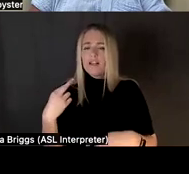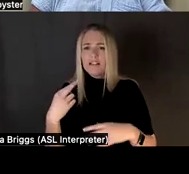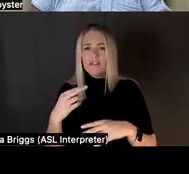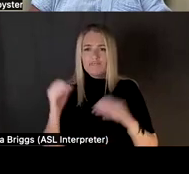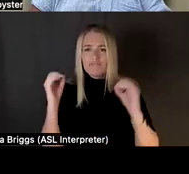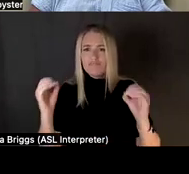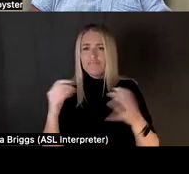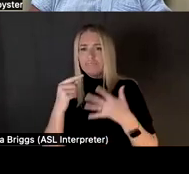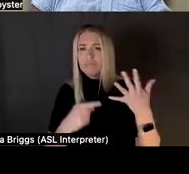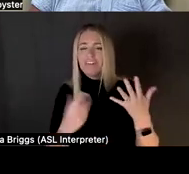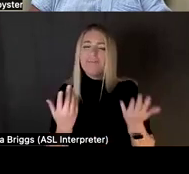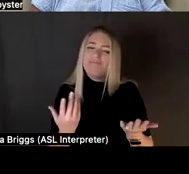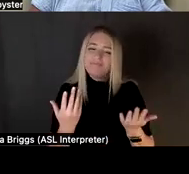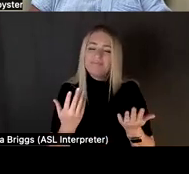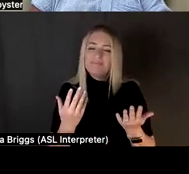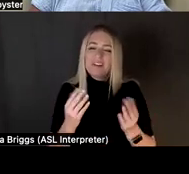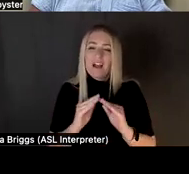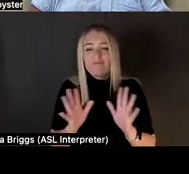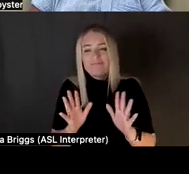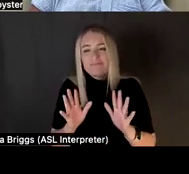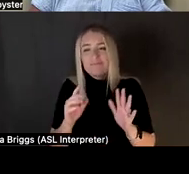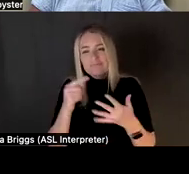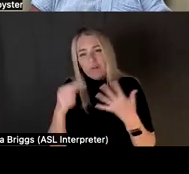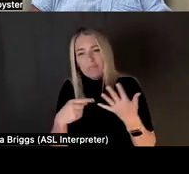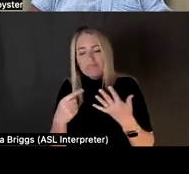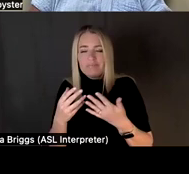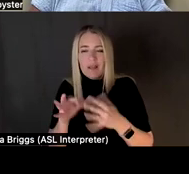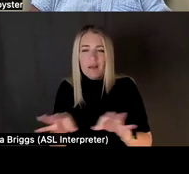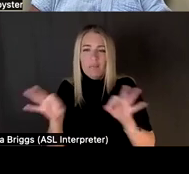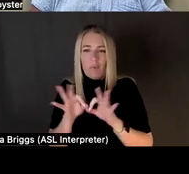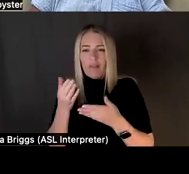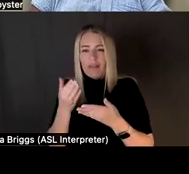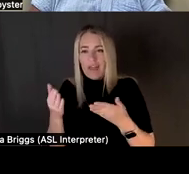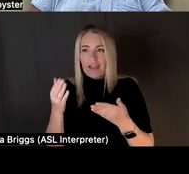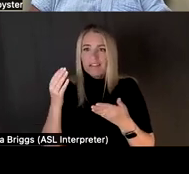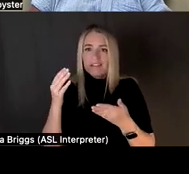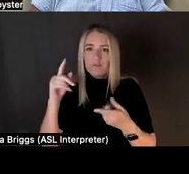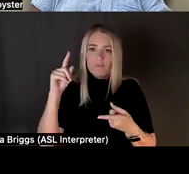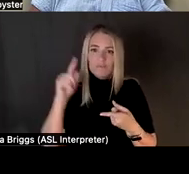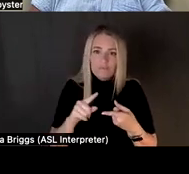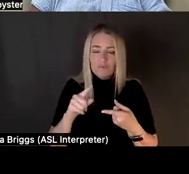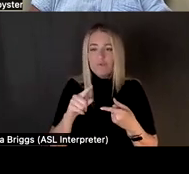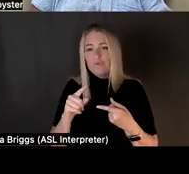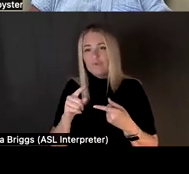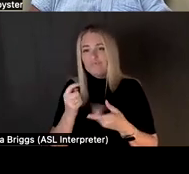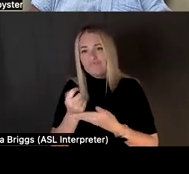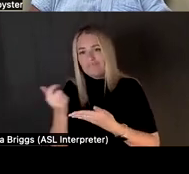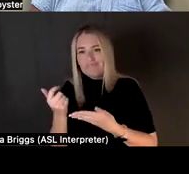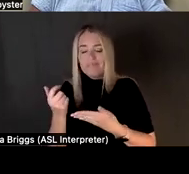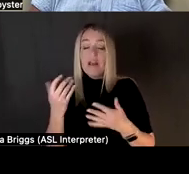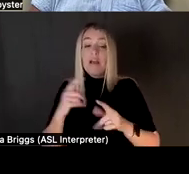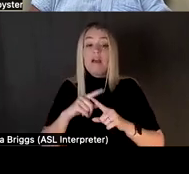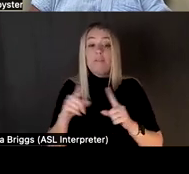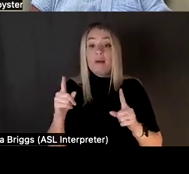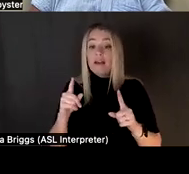areas. Obviously, those are super important things to reduce and eliminate in a school, but the idea